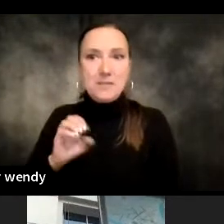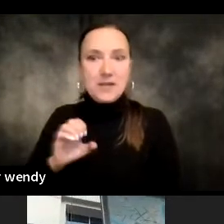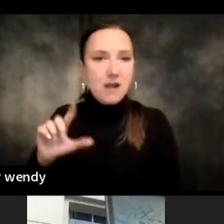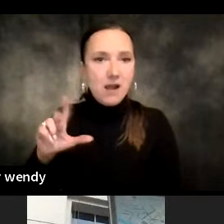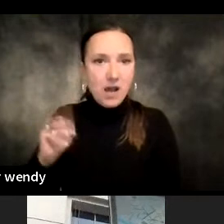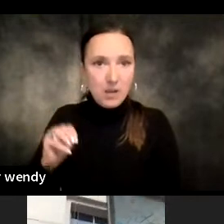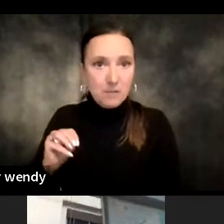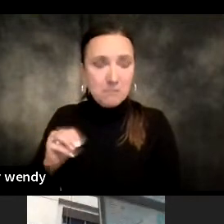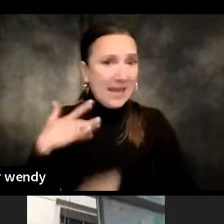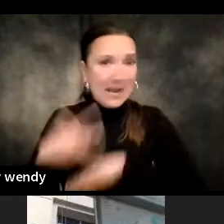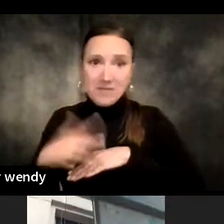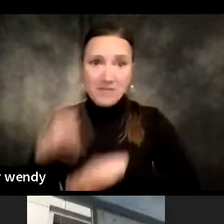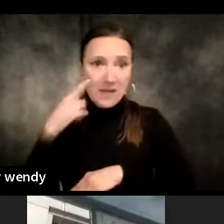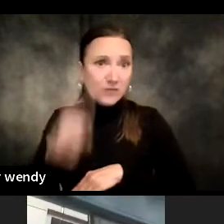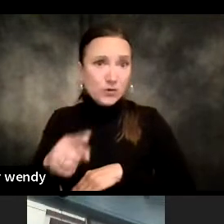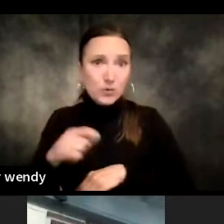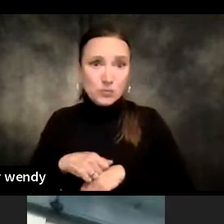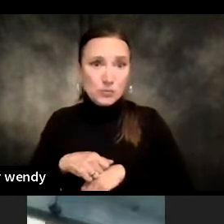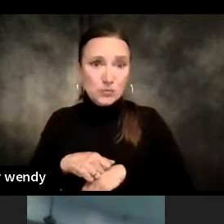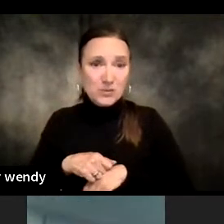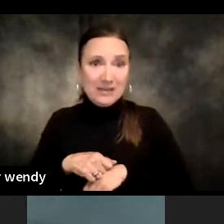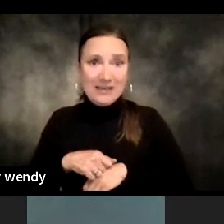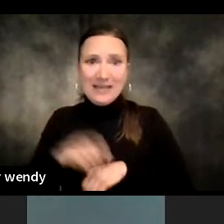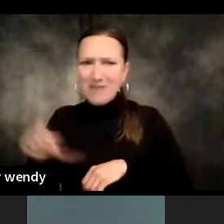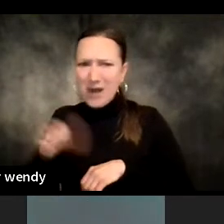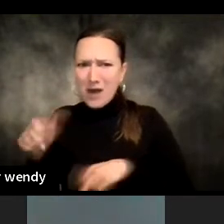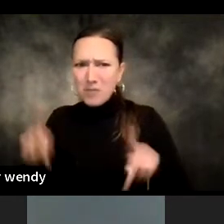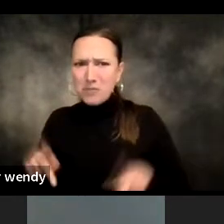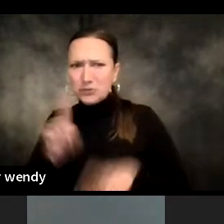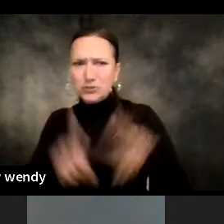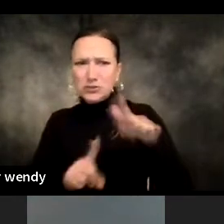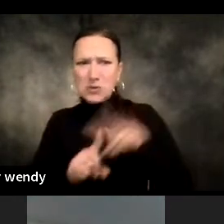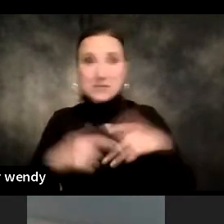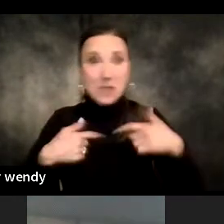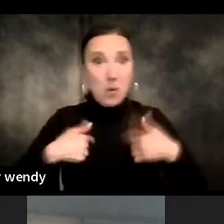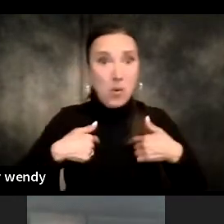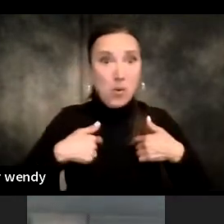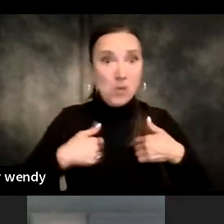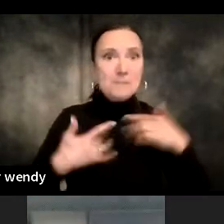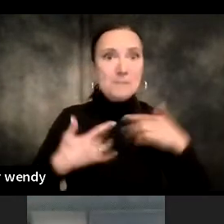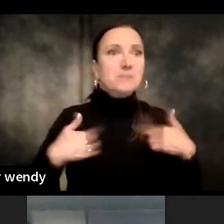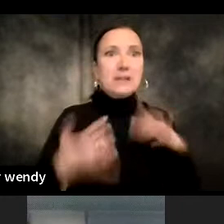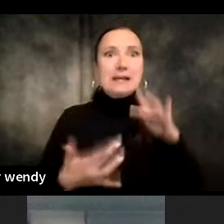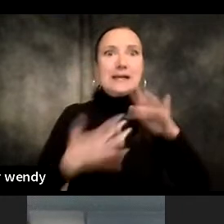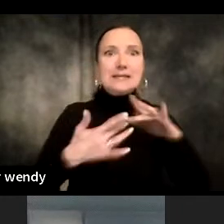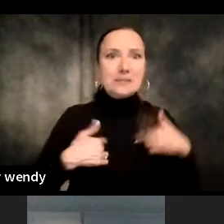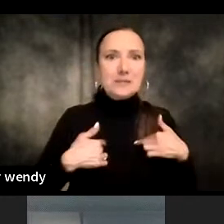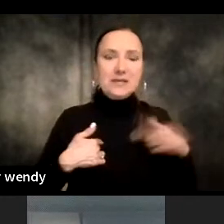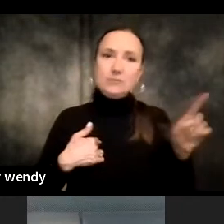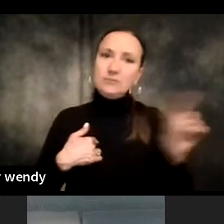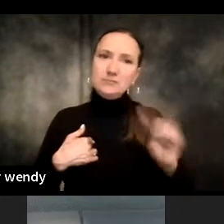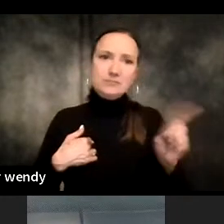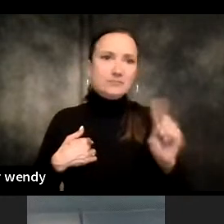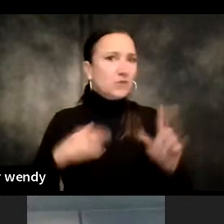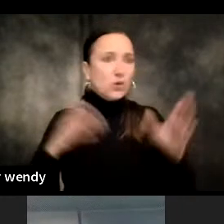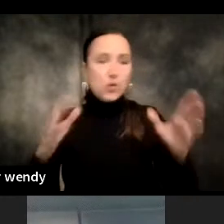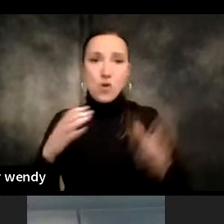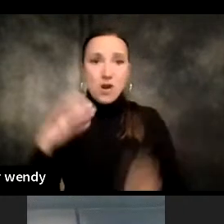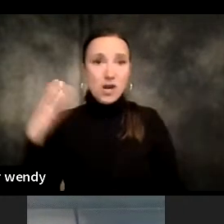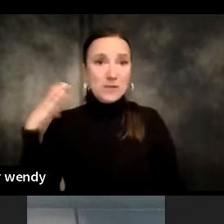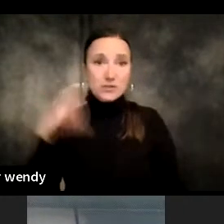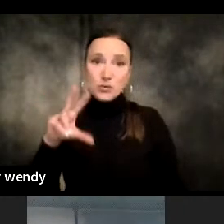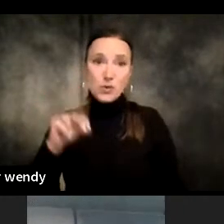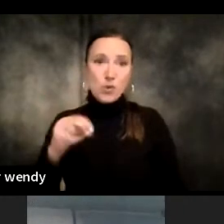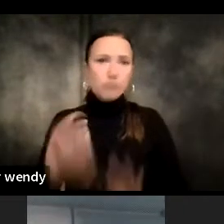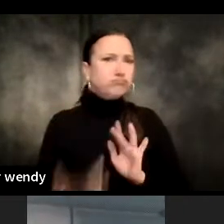I'm available for you. And if you have anyone that's representing or misrepresenting and stating to you that they are your commissioner, please